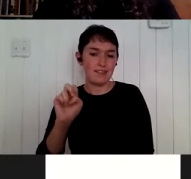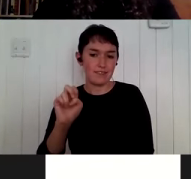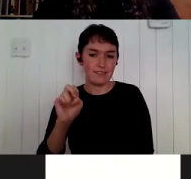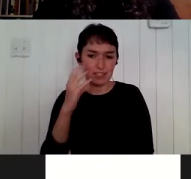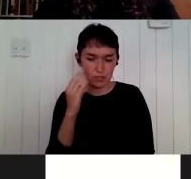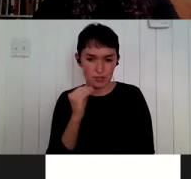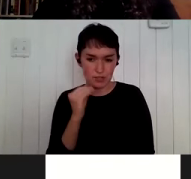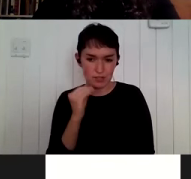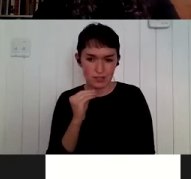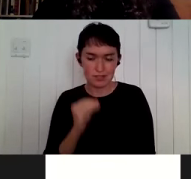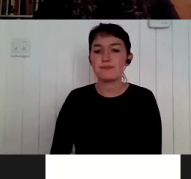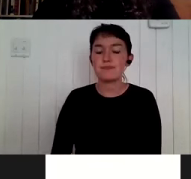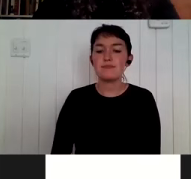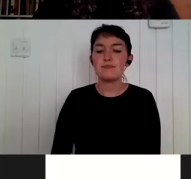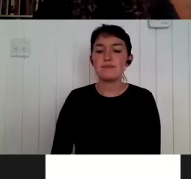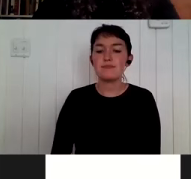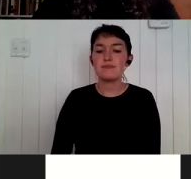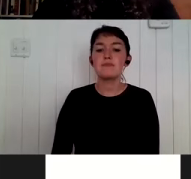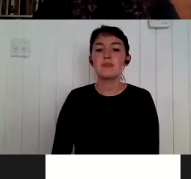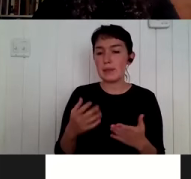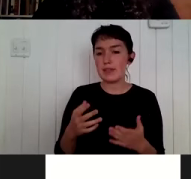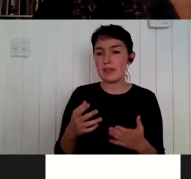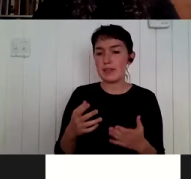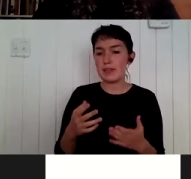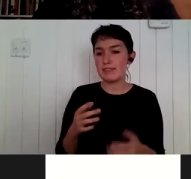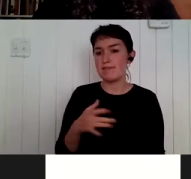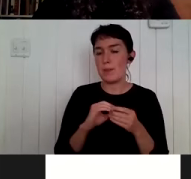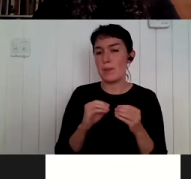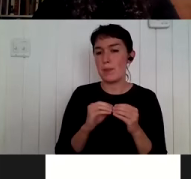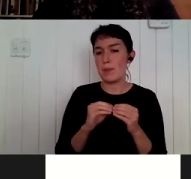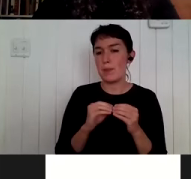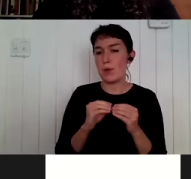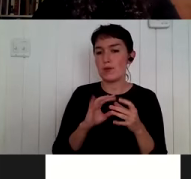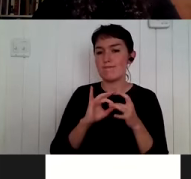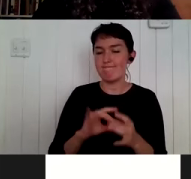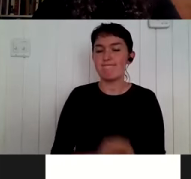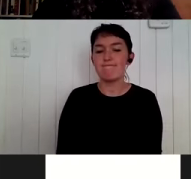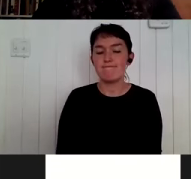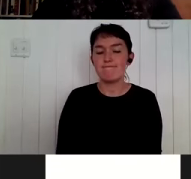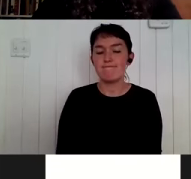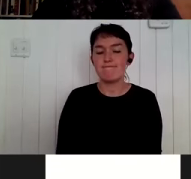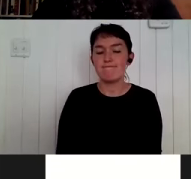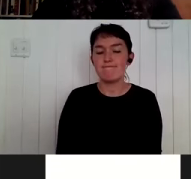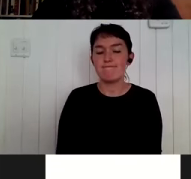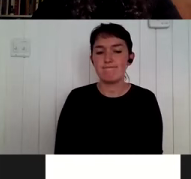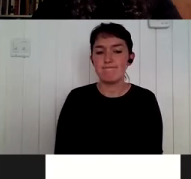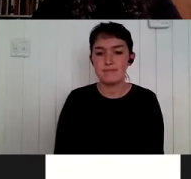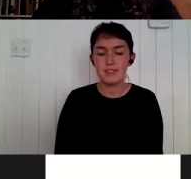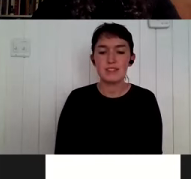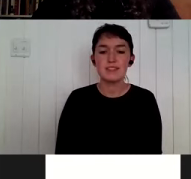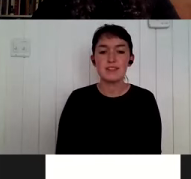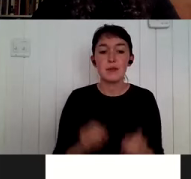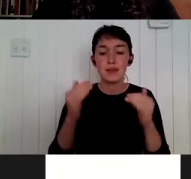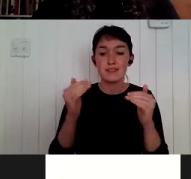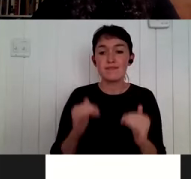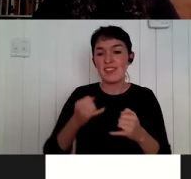how the two things might relate that feels a little bit more personal. So, you know, coming off of the end of Emily's slides and